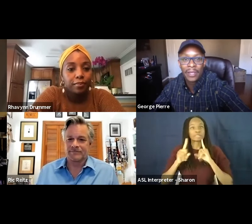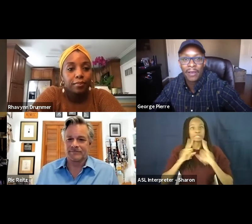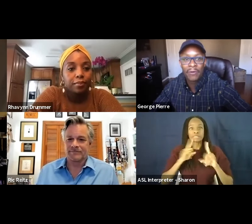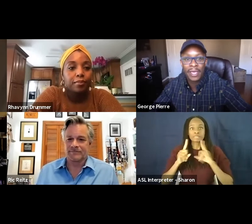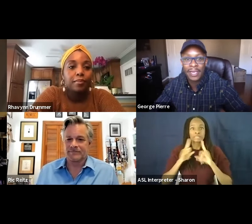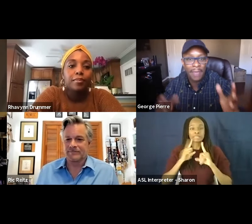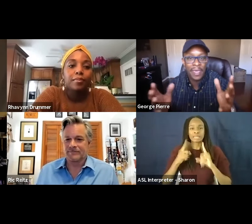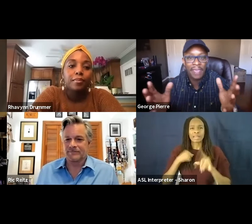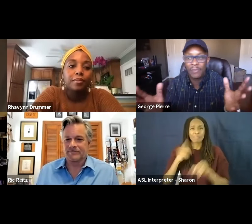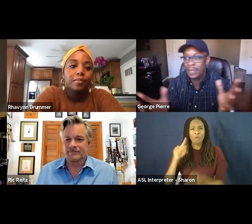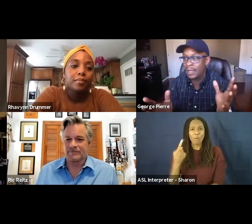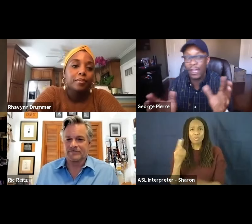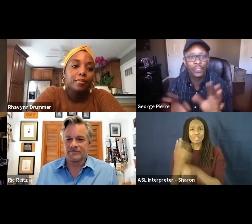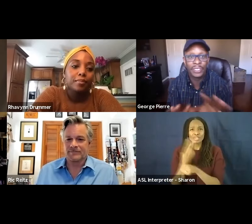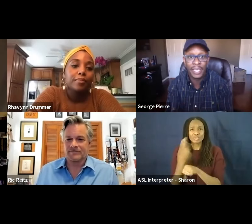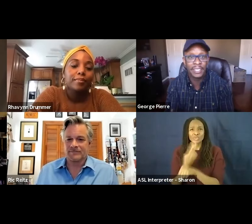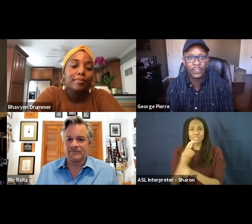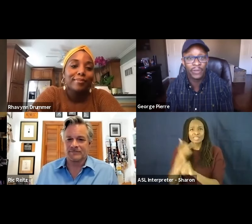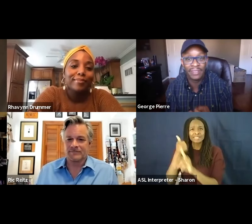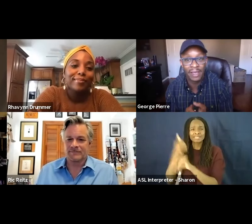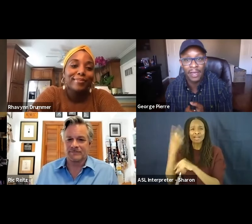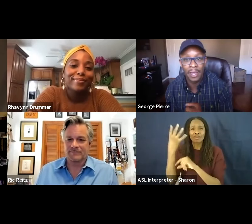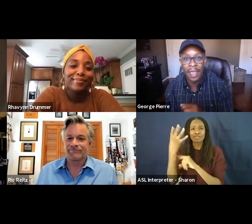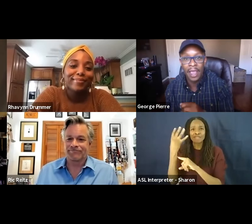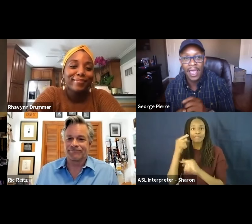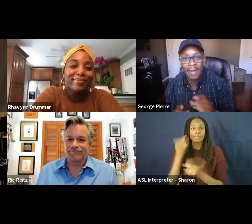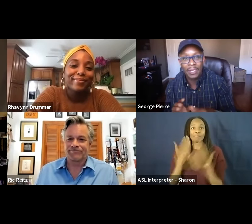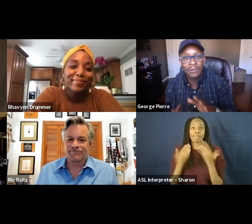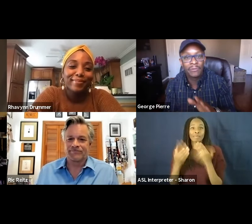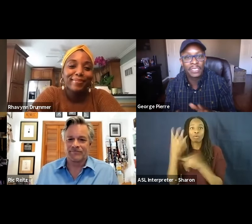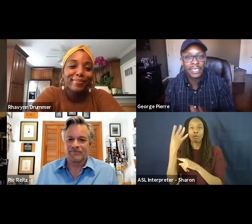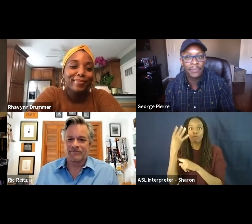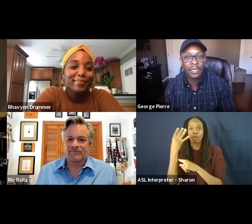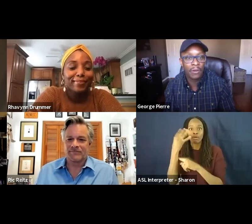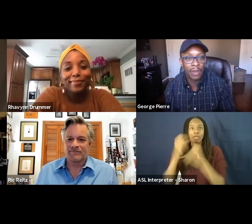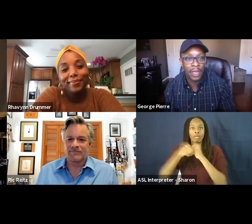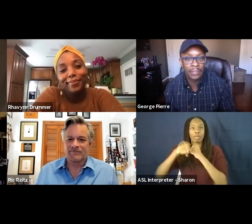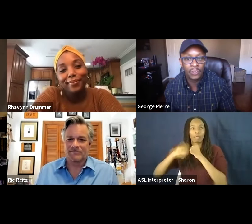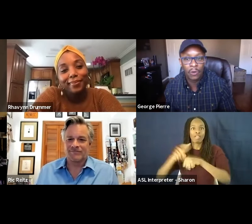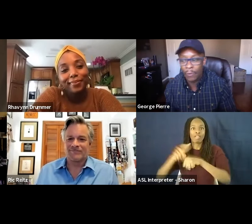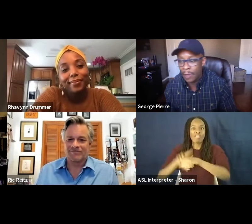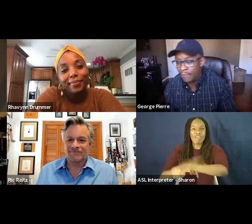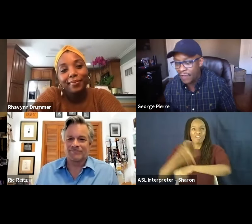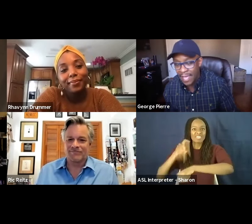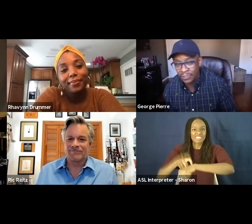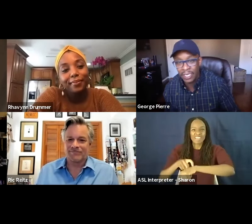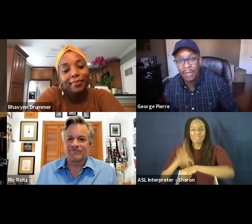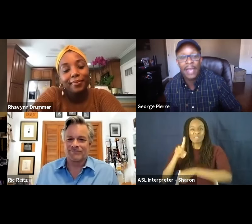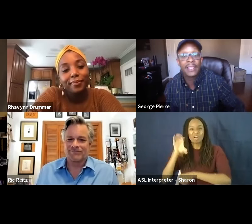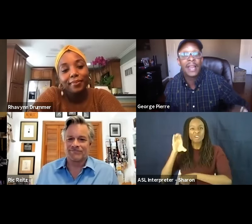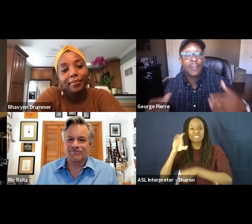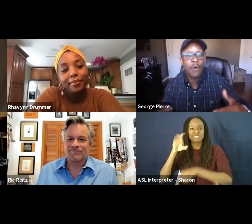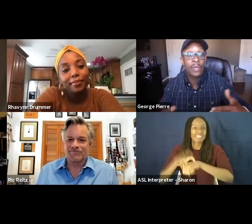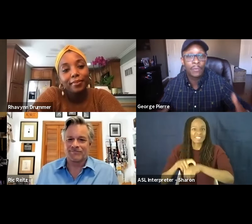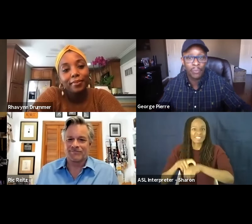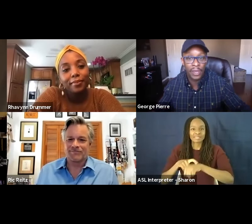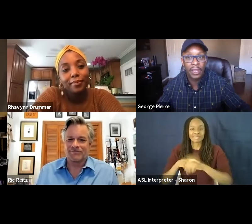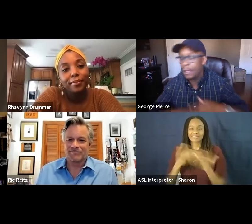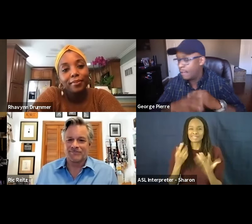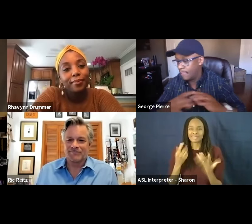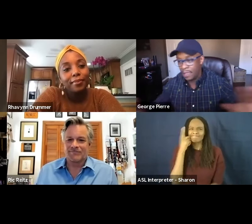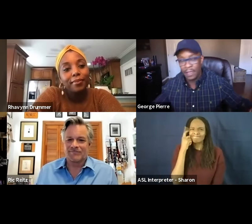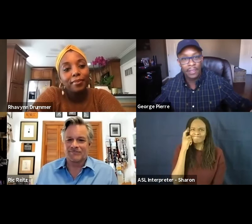and be like, oh, okay, that may have been 100 takes that you have done, and I'm a little skeptical on that. So for the actors that I know can